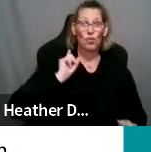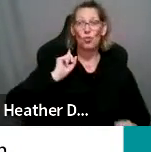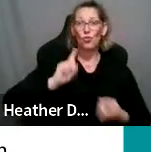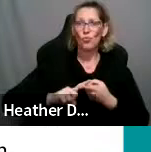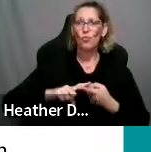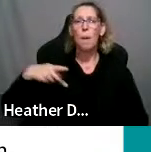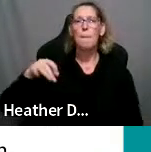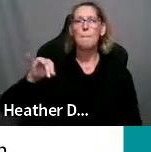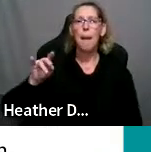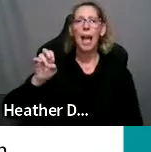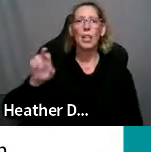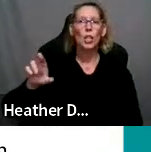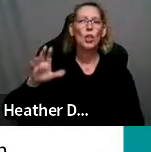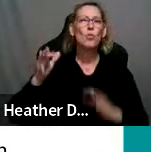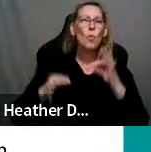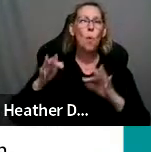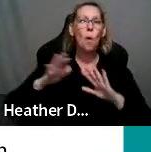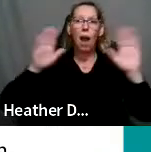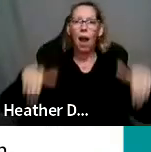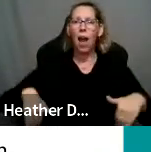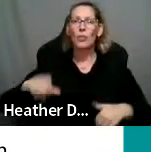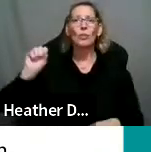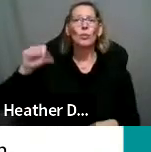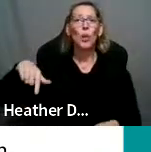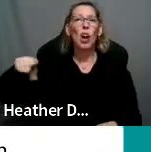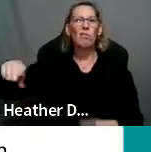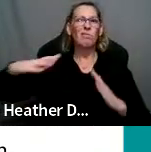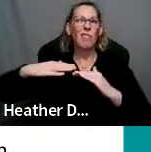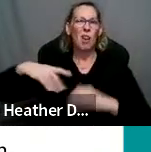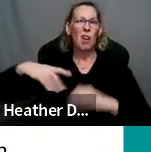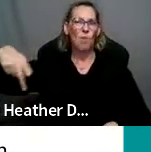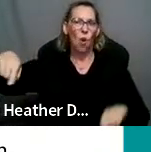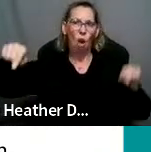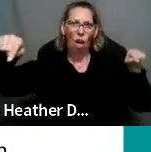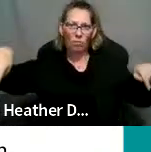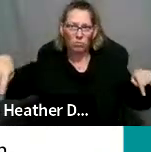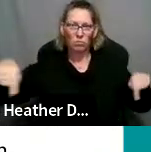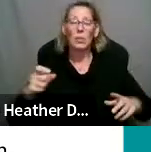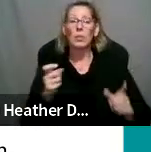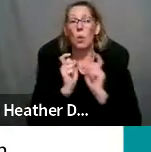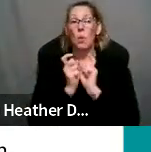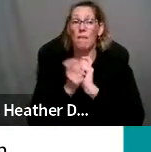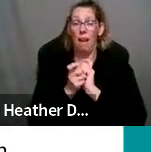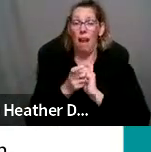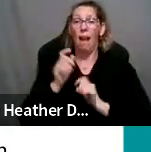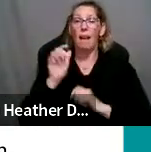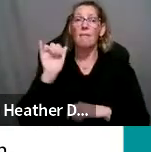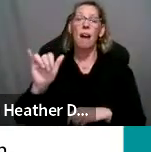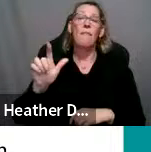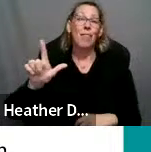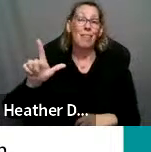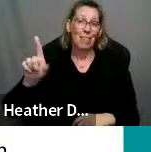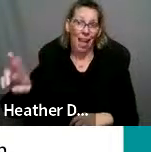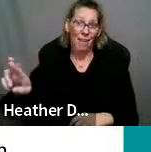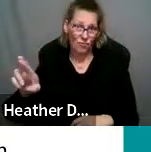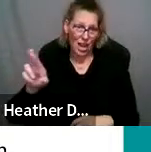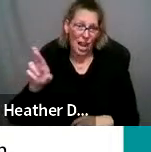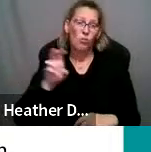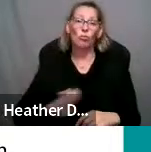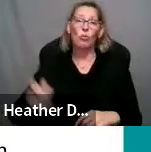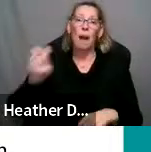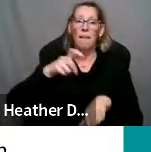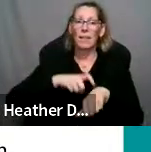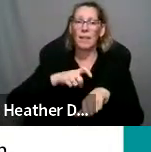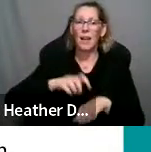Courthouse Square in downtown Portland. The modified LPA, the design options for light rail, the travel time is